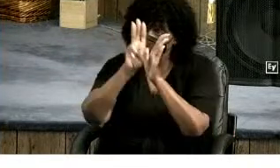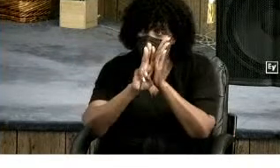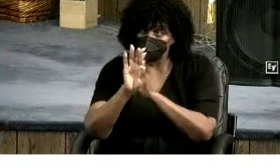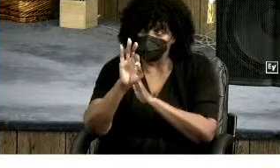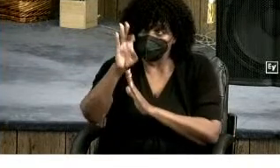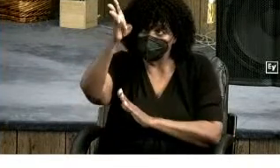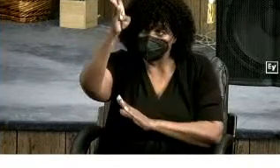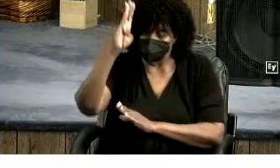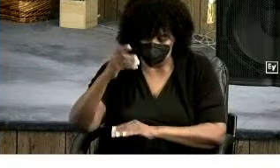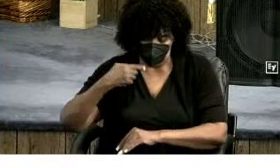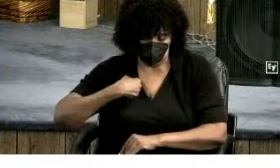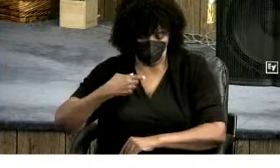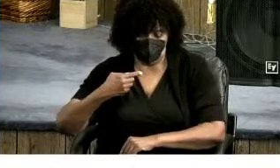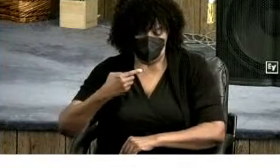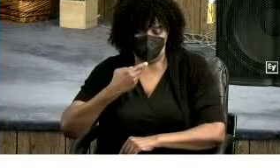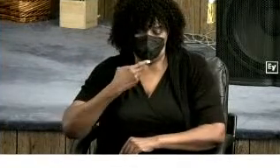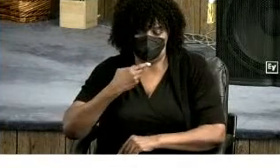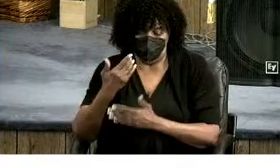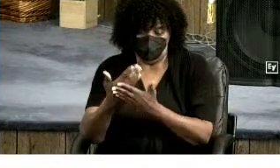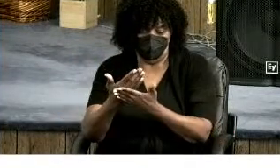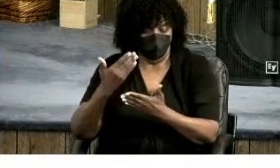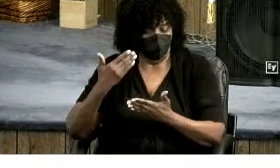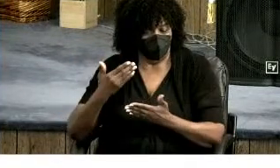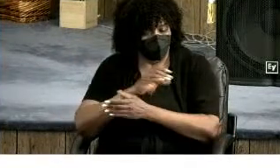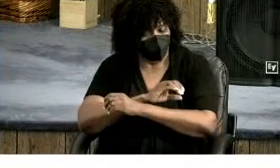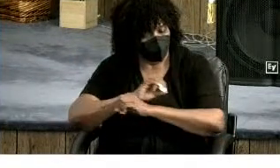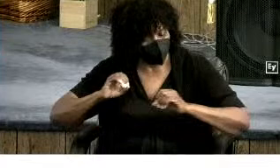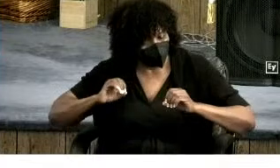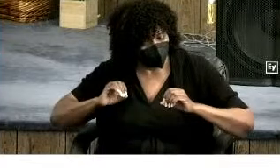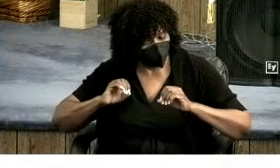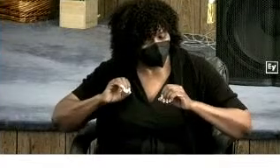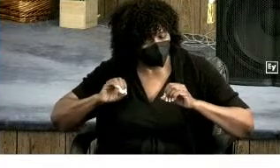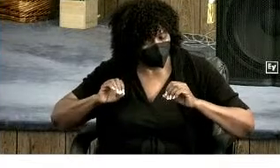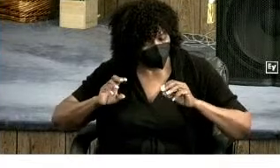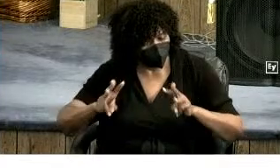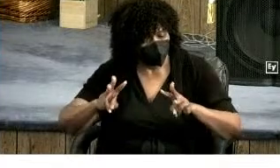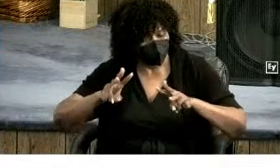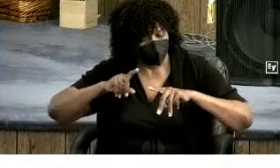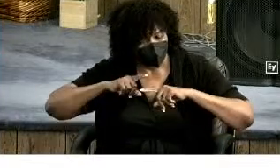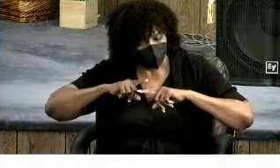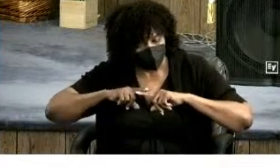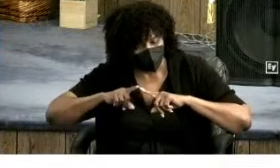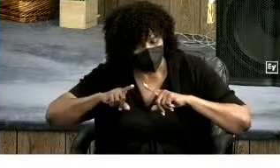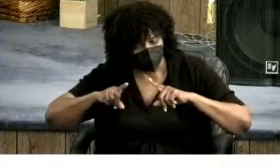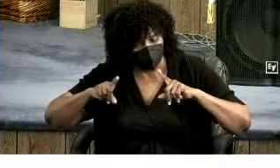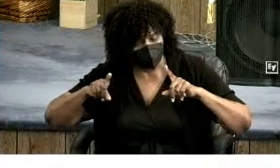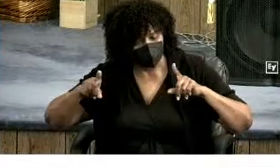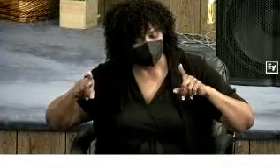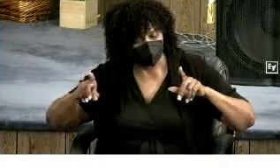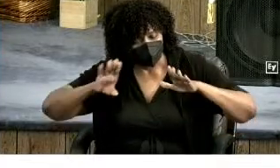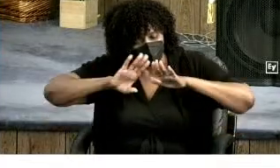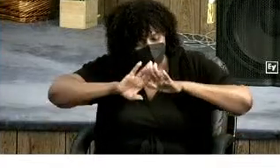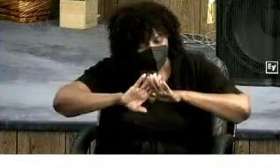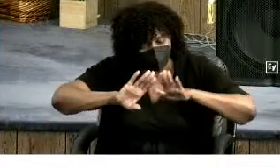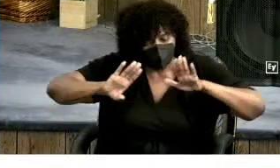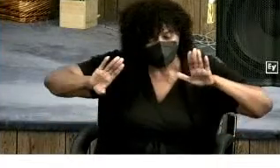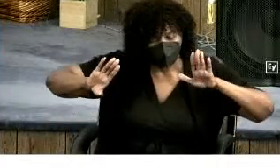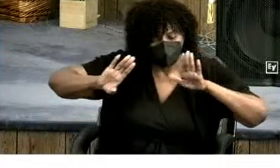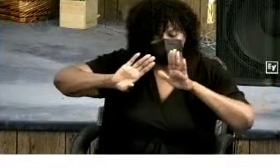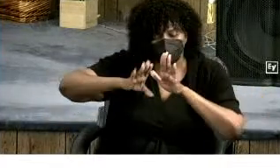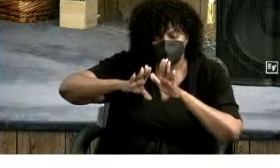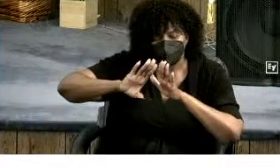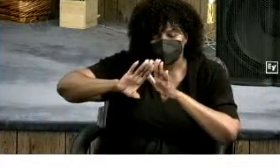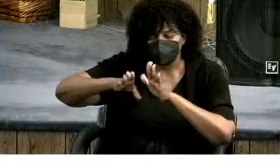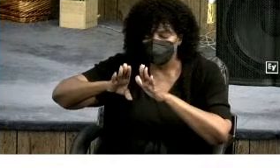And so, as I said before, where there was no way, the Heavenly Father opened the door and made a way. Aren't you glad about it?